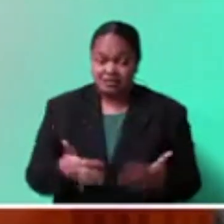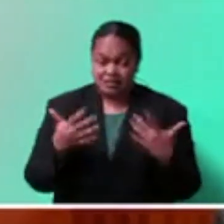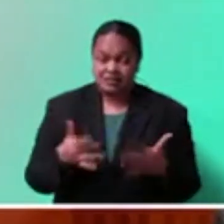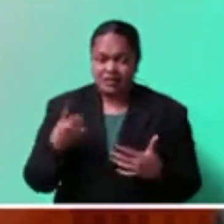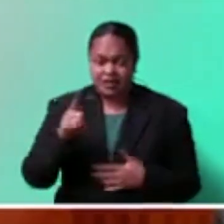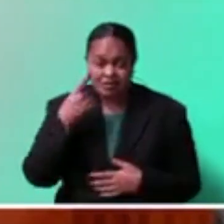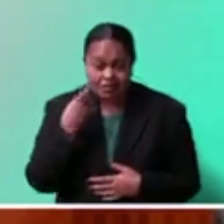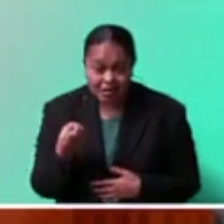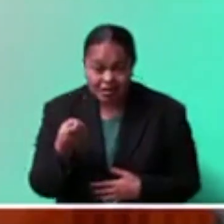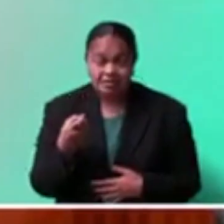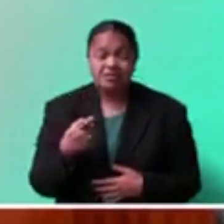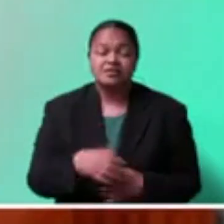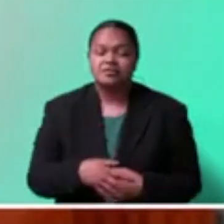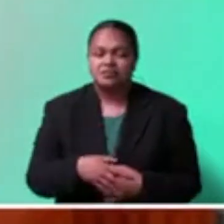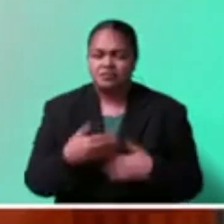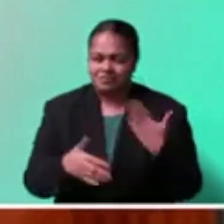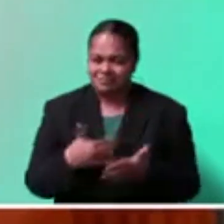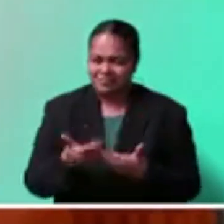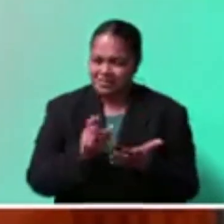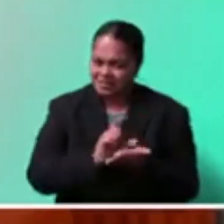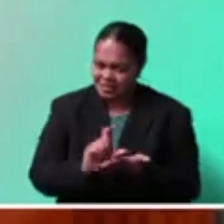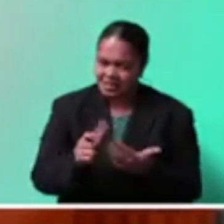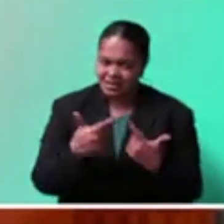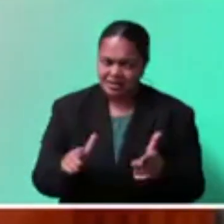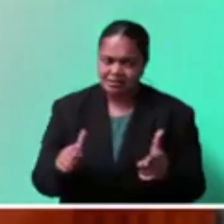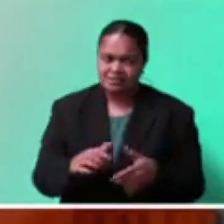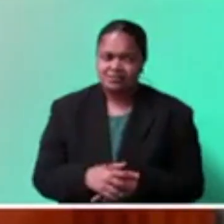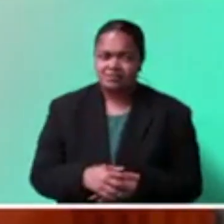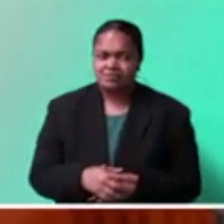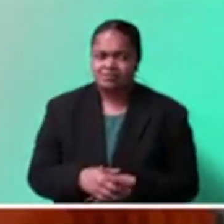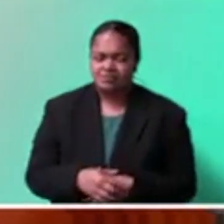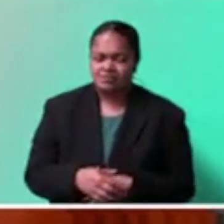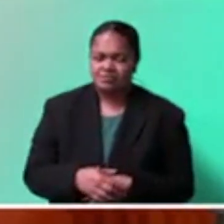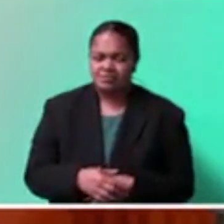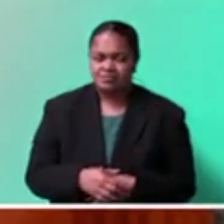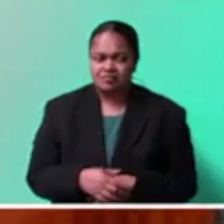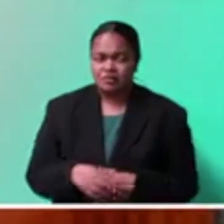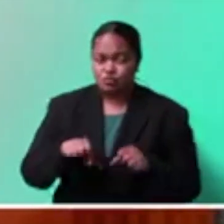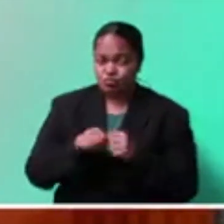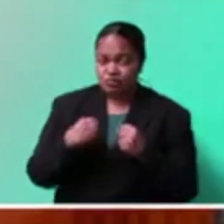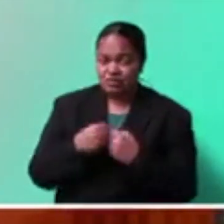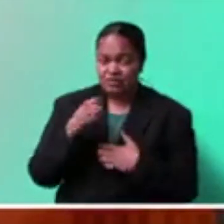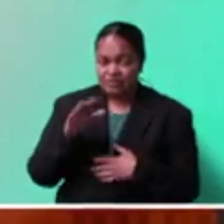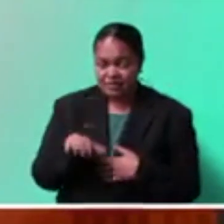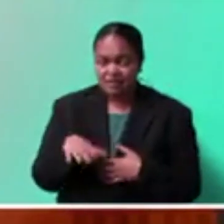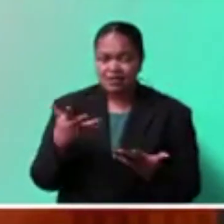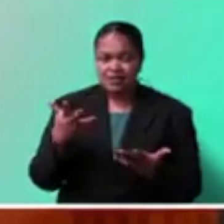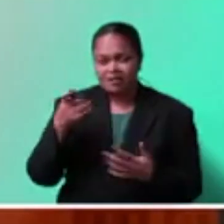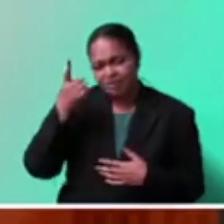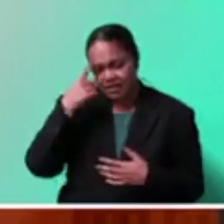findings and simplify them into plain language while still keeping them accurate, breaking down complex ideas into